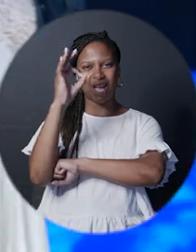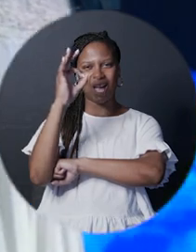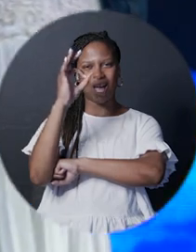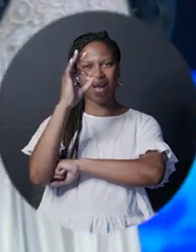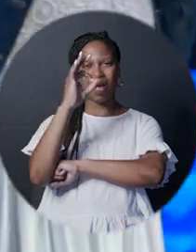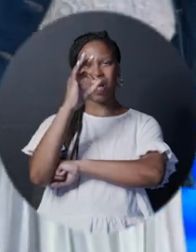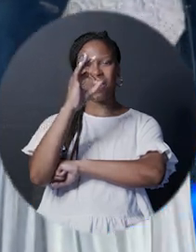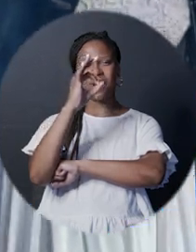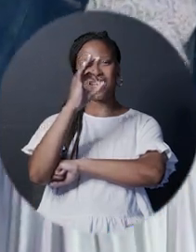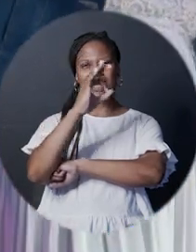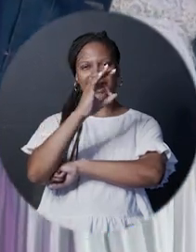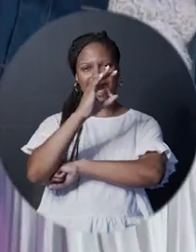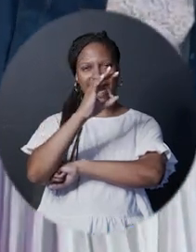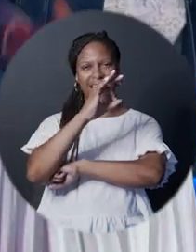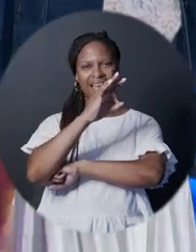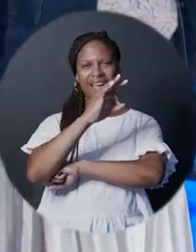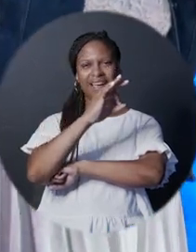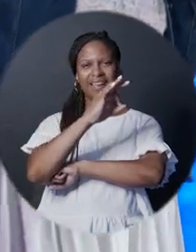Yeah.